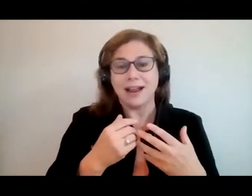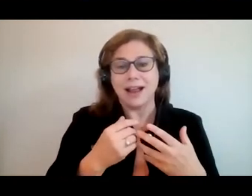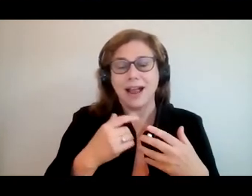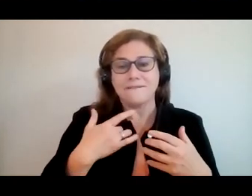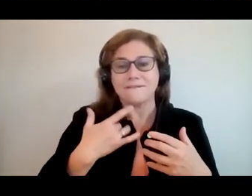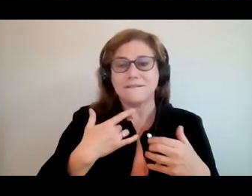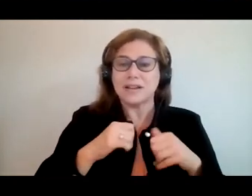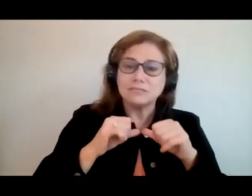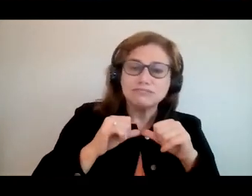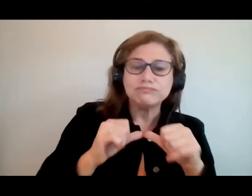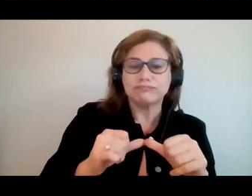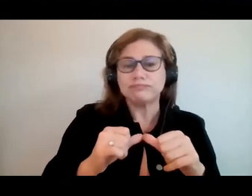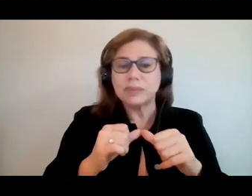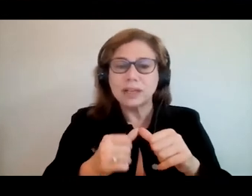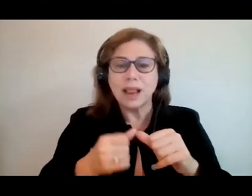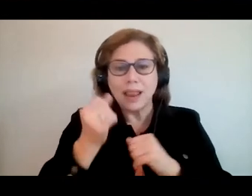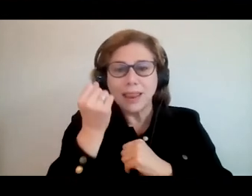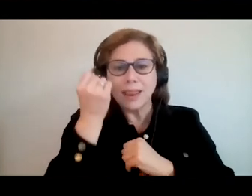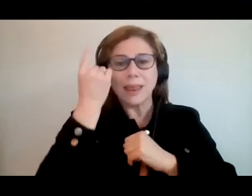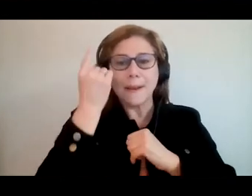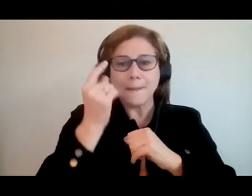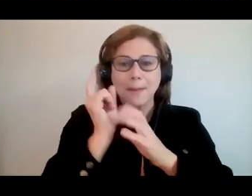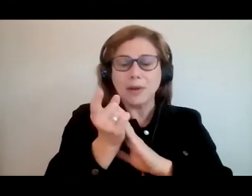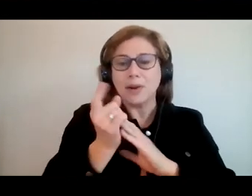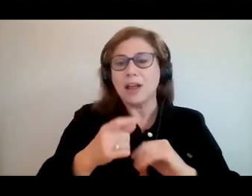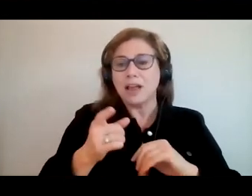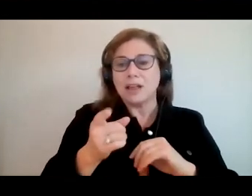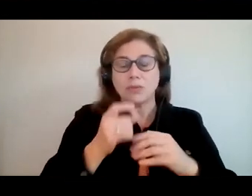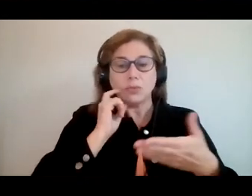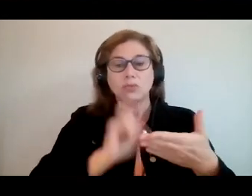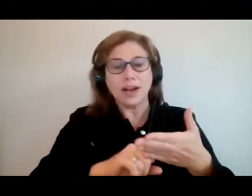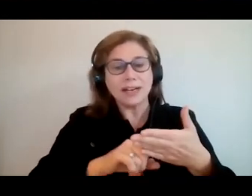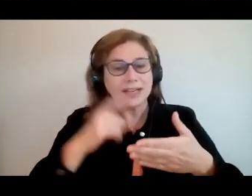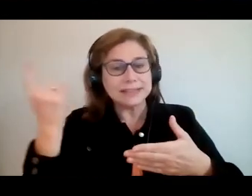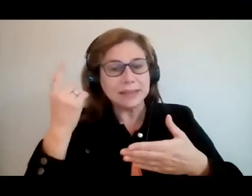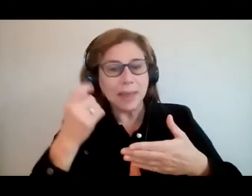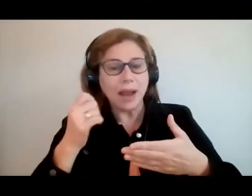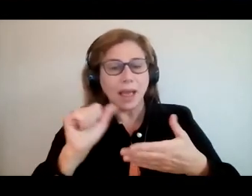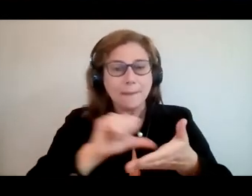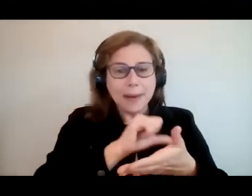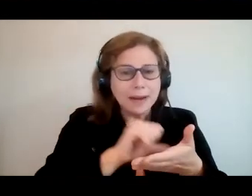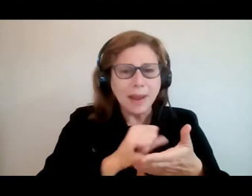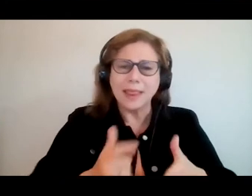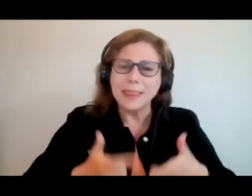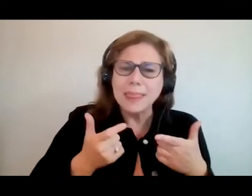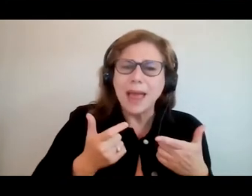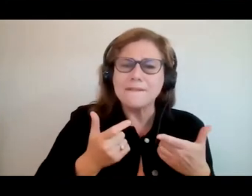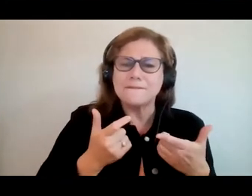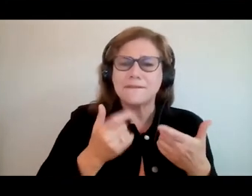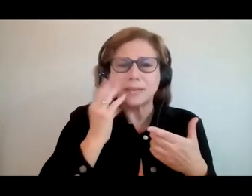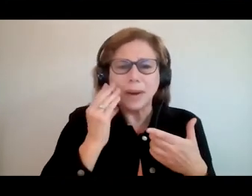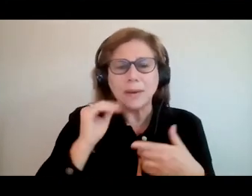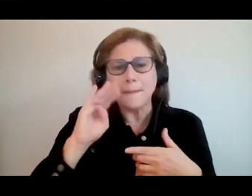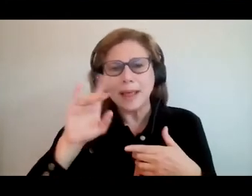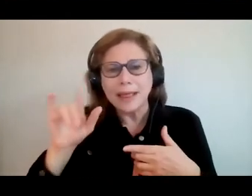of incredible recognition, whether it's Marquise Vilson recognizing something on the page about a life experience that Billy had and thinking out loud with